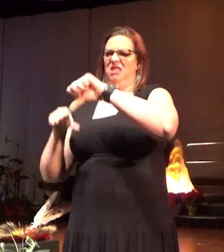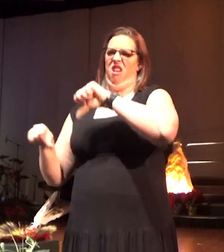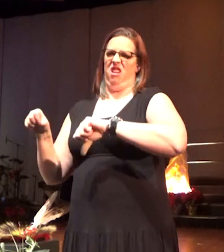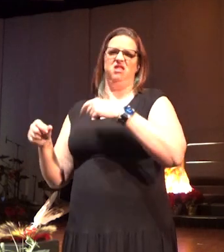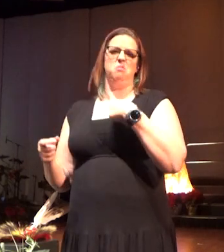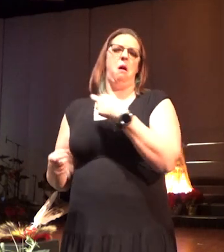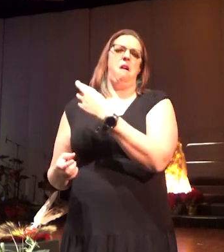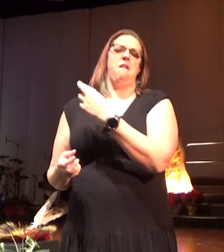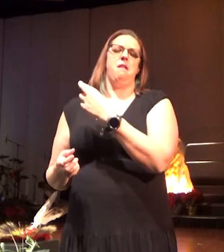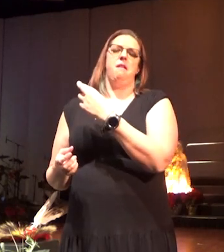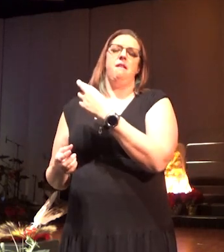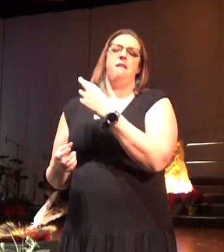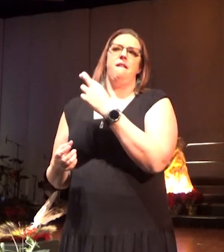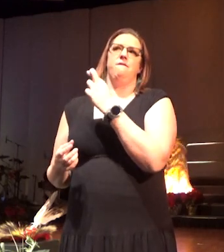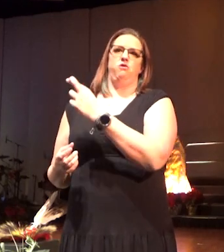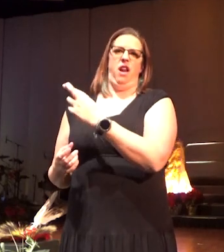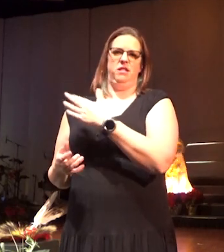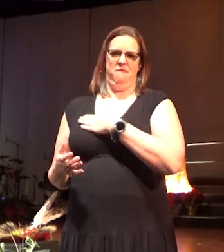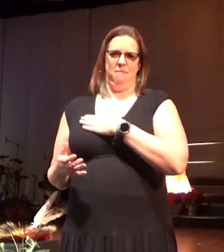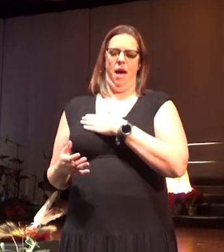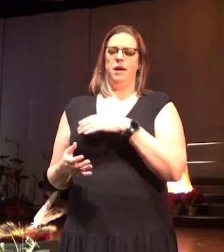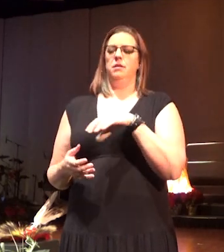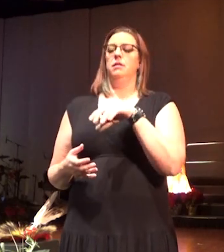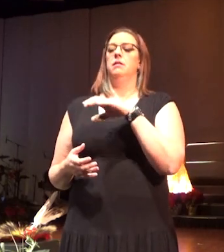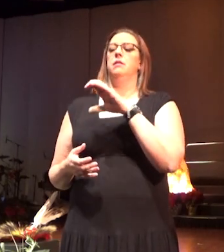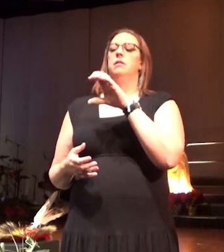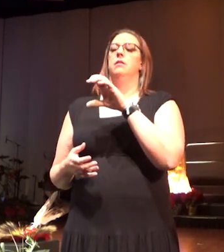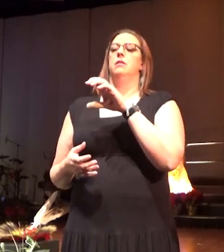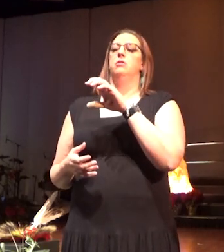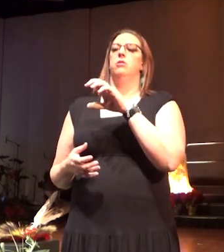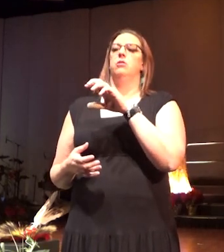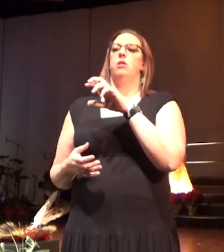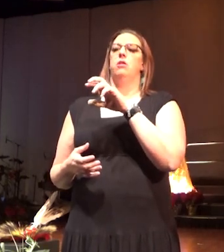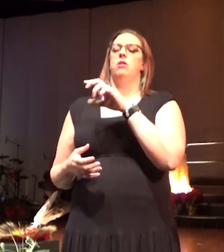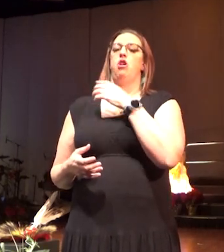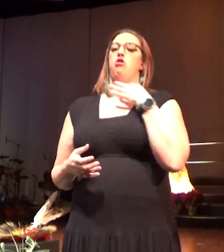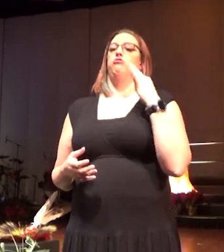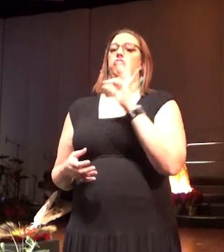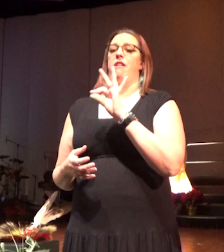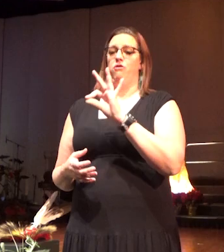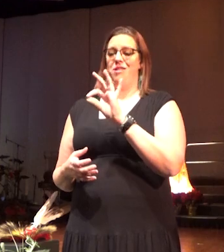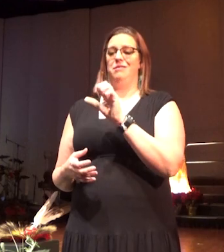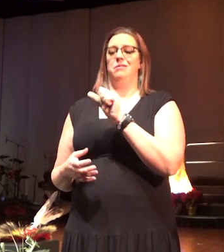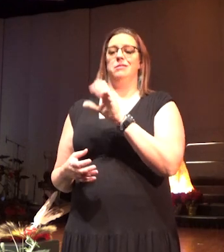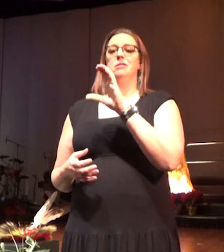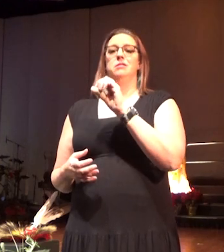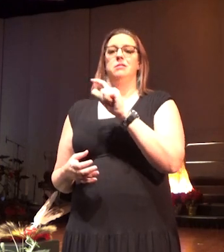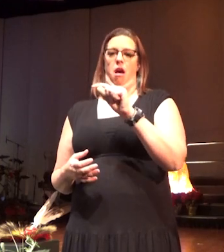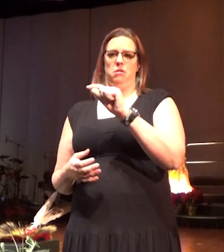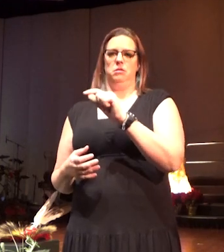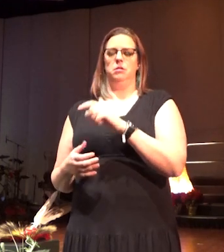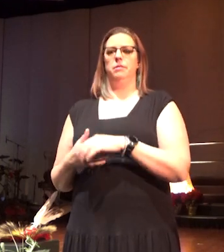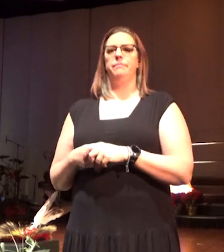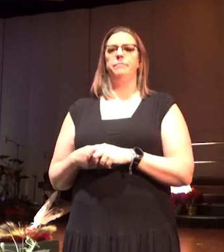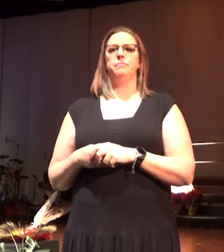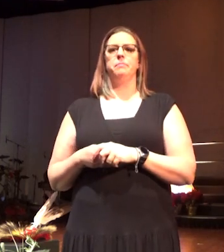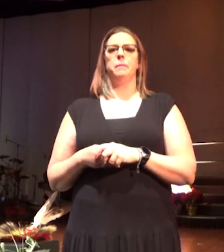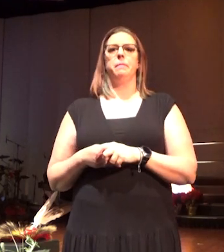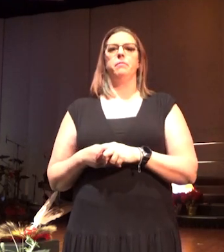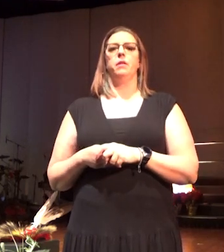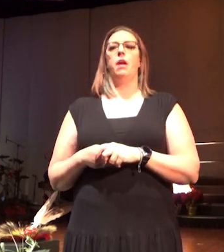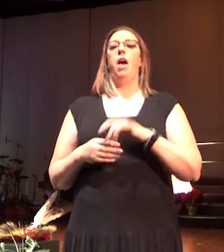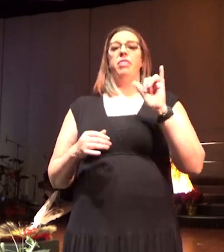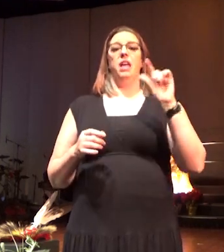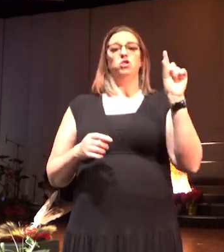mine, Reverend Scott Avery. The rebirth of the sun at winter solstice signifies